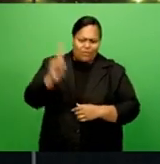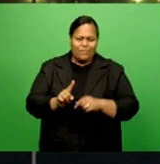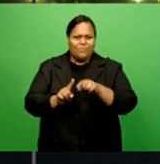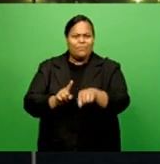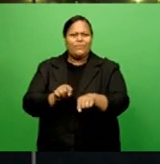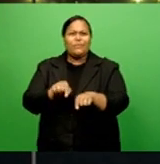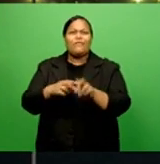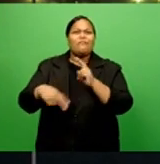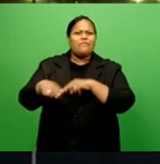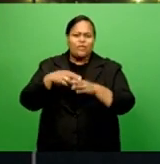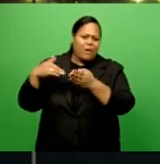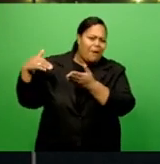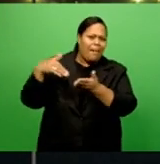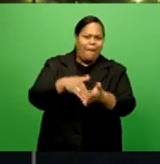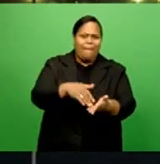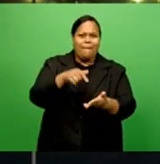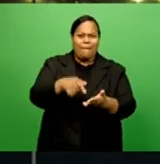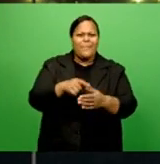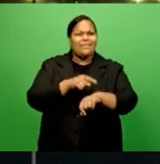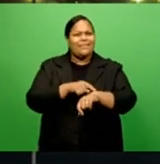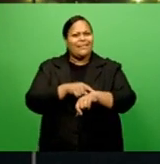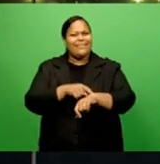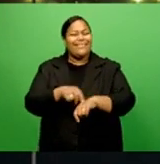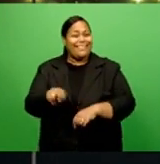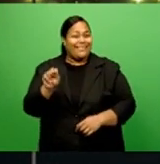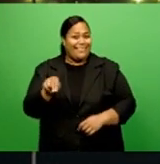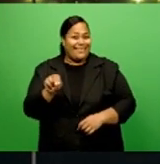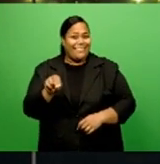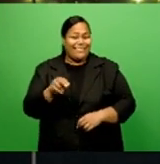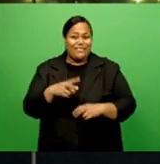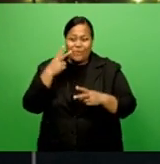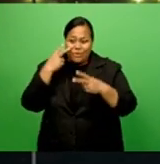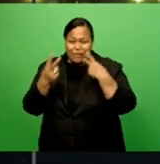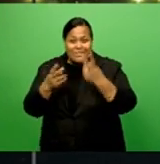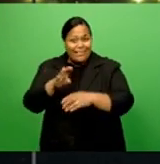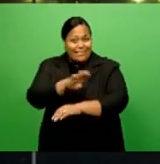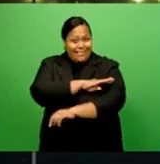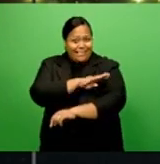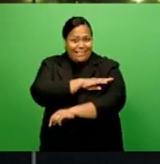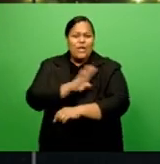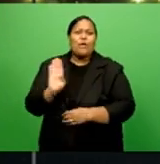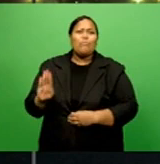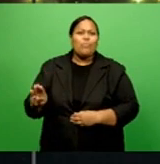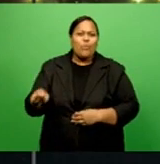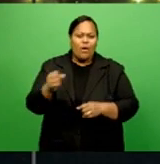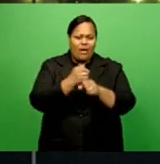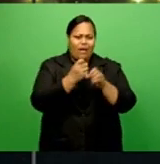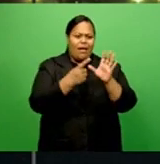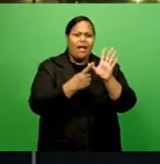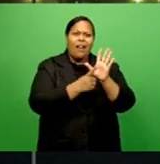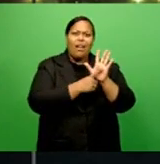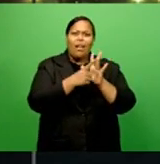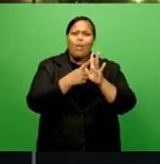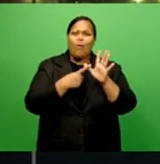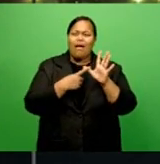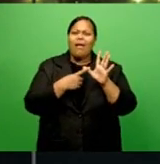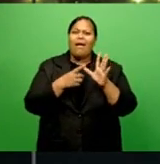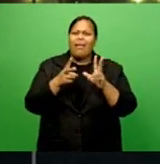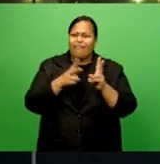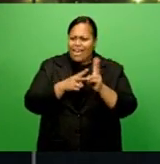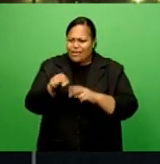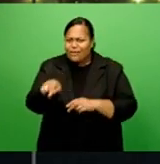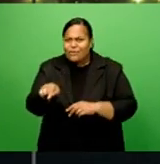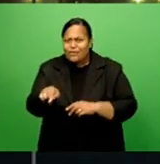need. Bainimarama yesterday visited the Ngalo Island Primary School in Boa, where the ADF personnel were rebuilding